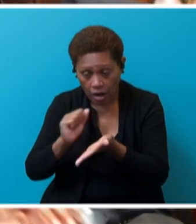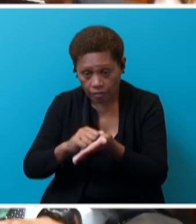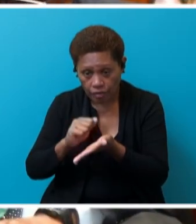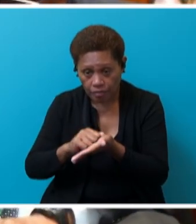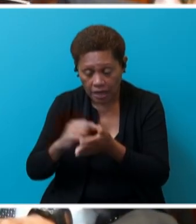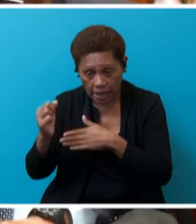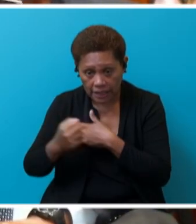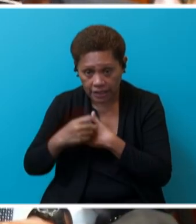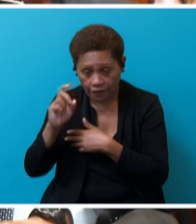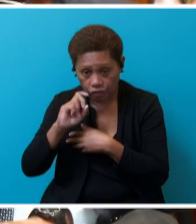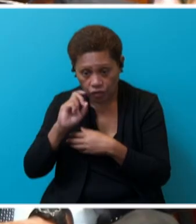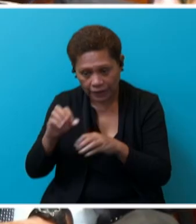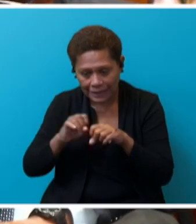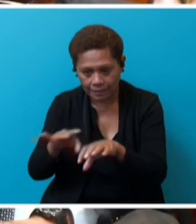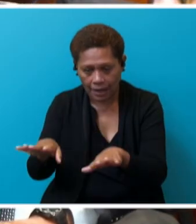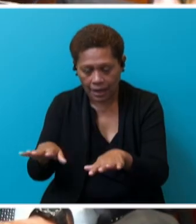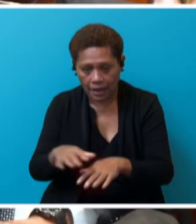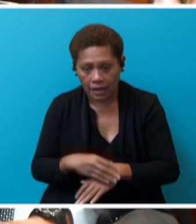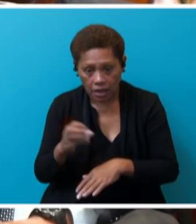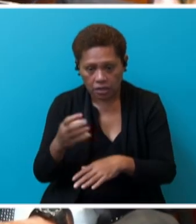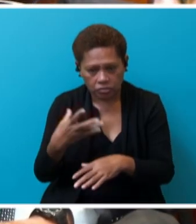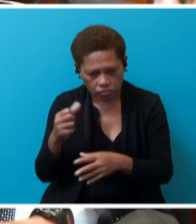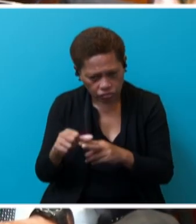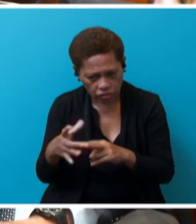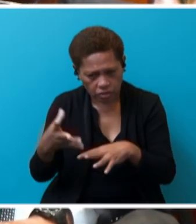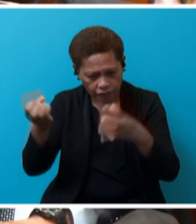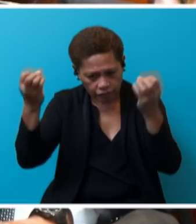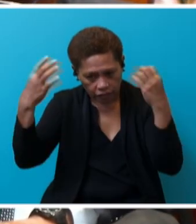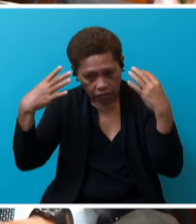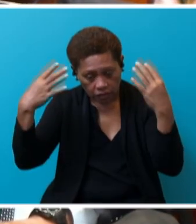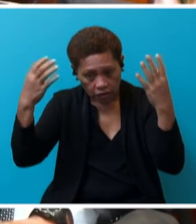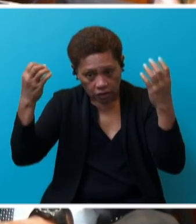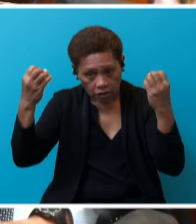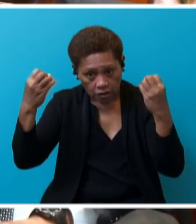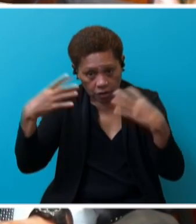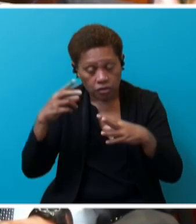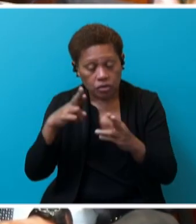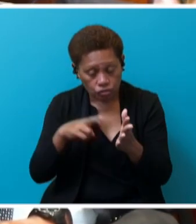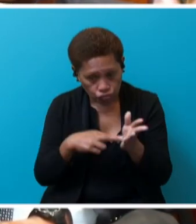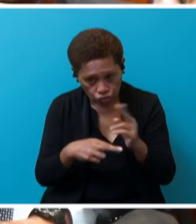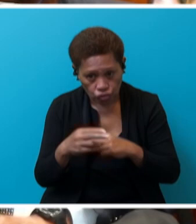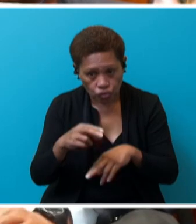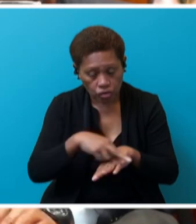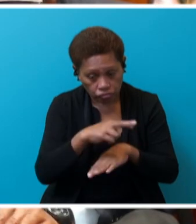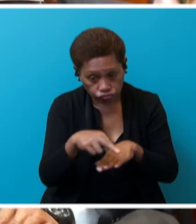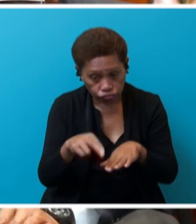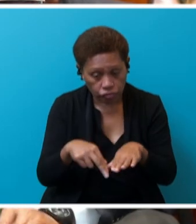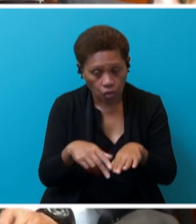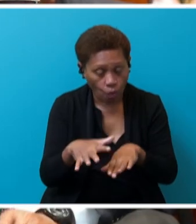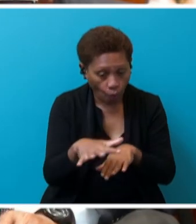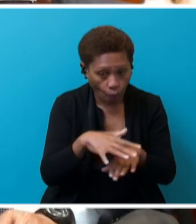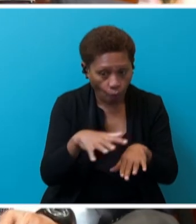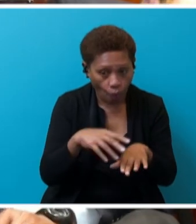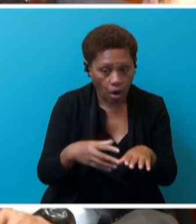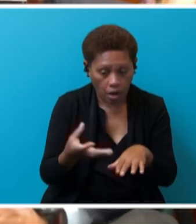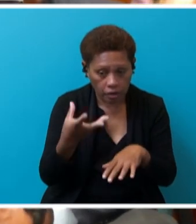schemes, household standpipes, shower installations, enabling families in rural and remote communities to enjoy the same quality of service